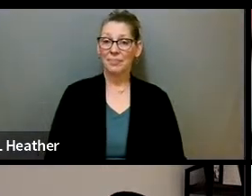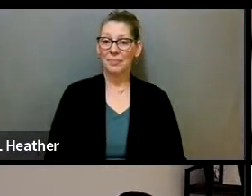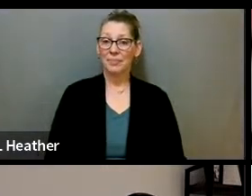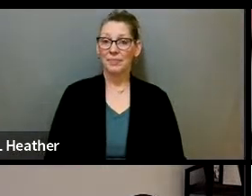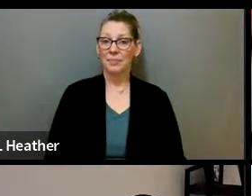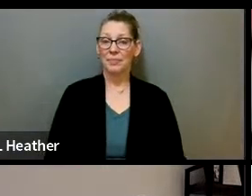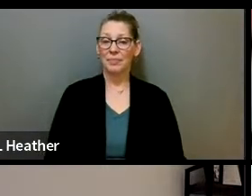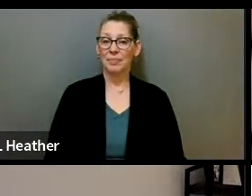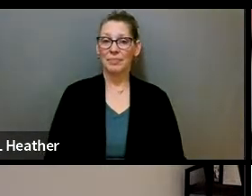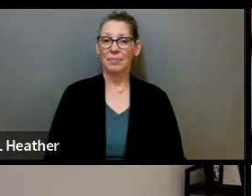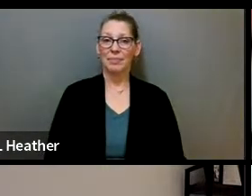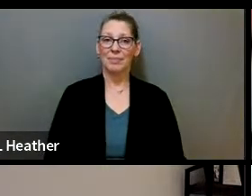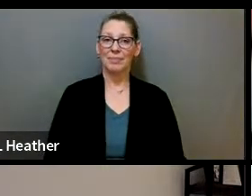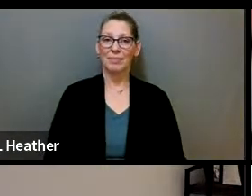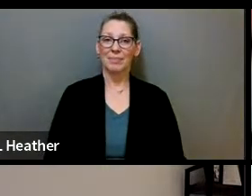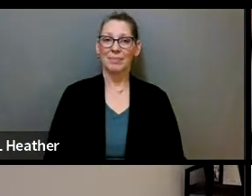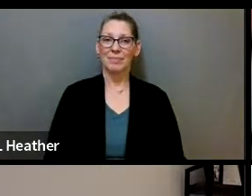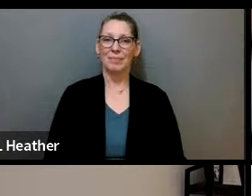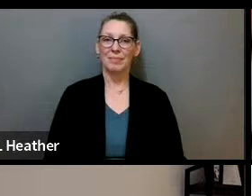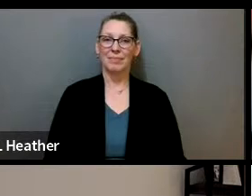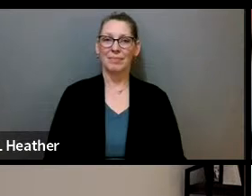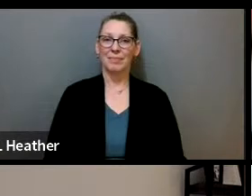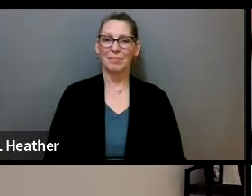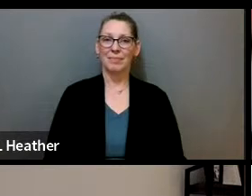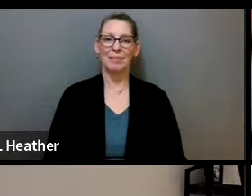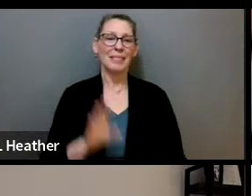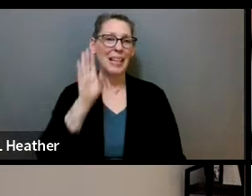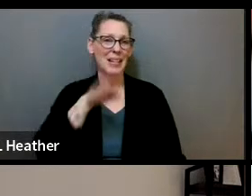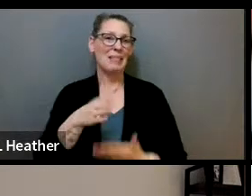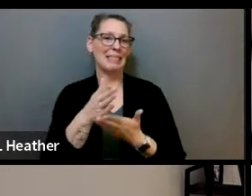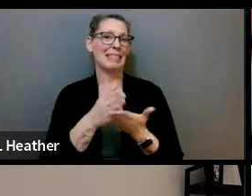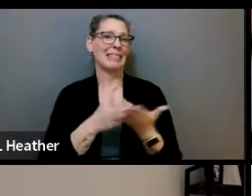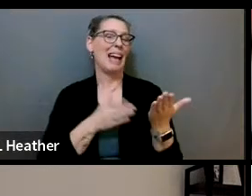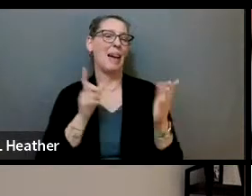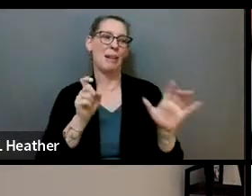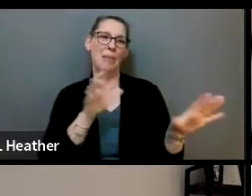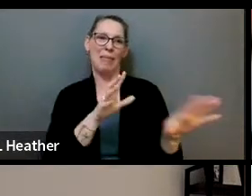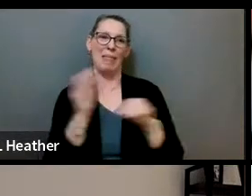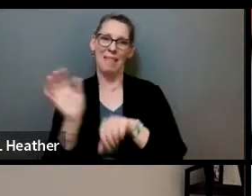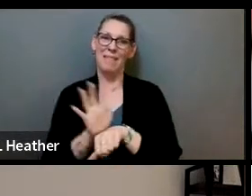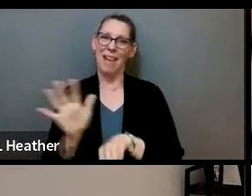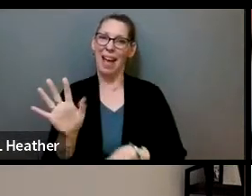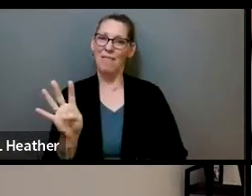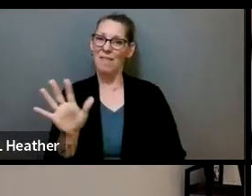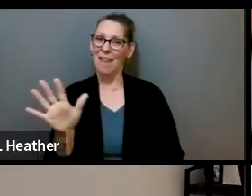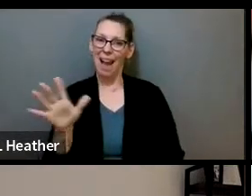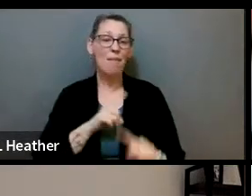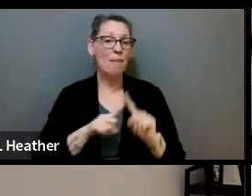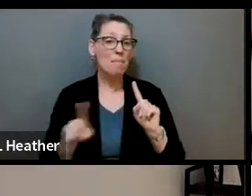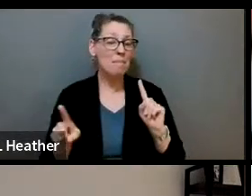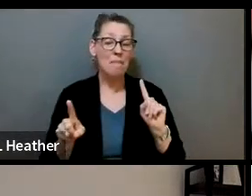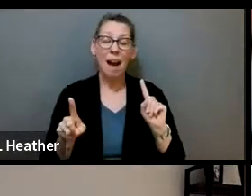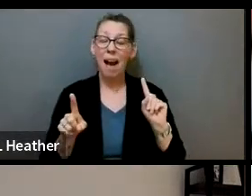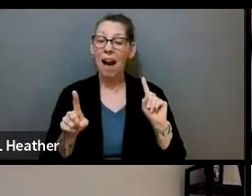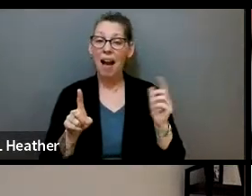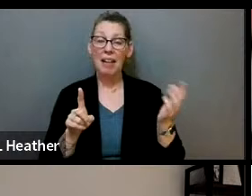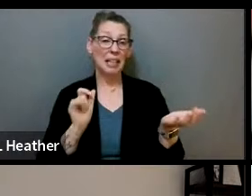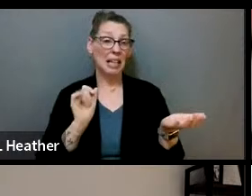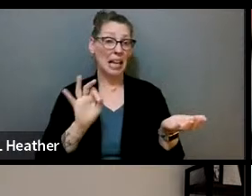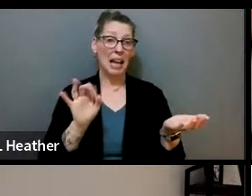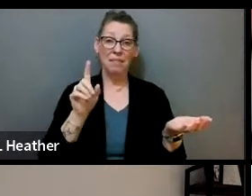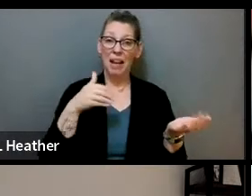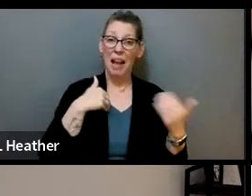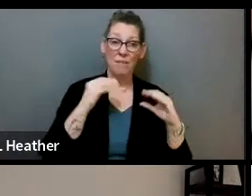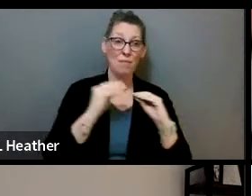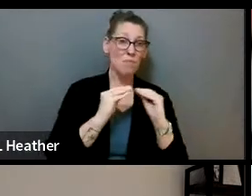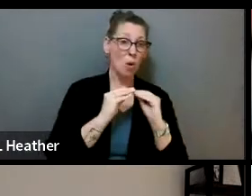All right, I know Salome is needing to leave at 5:45, but that does not mean that if you have any additional feedback or